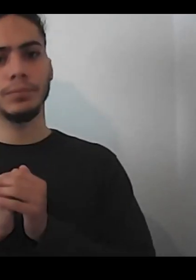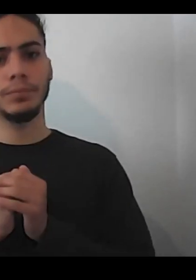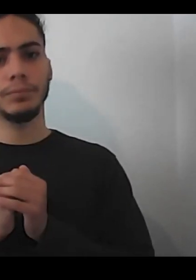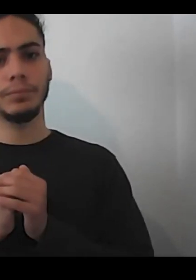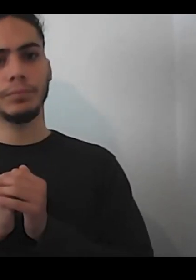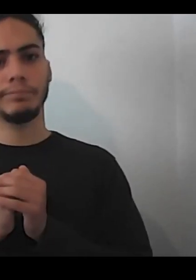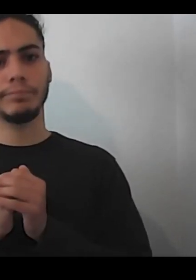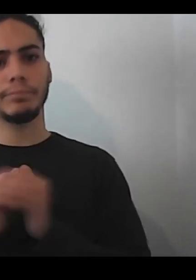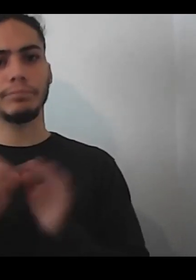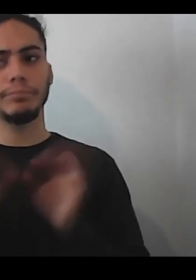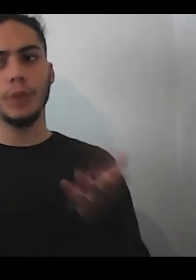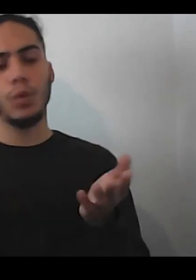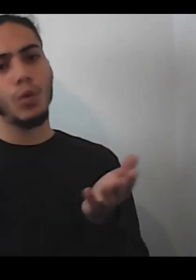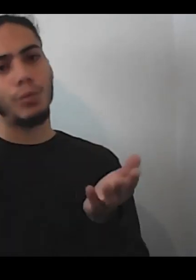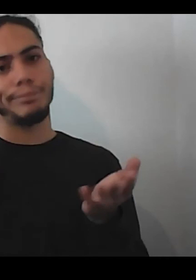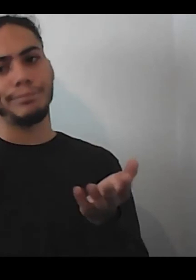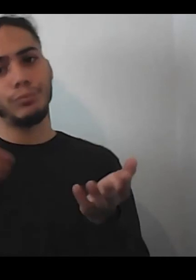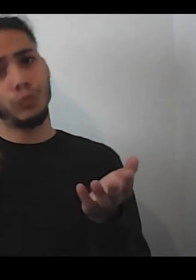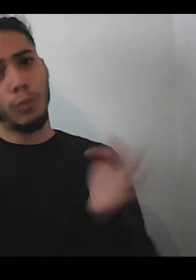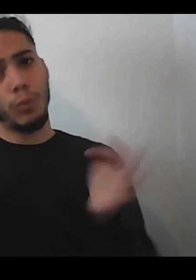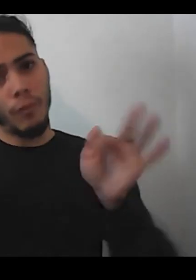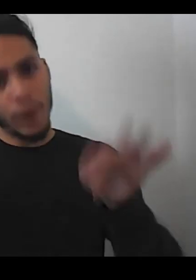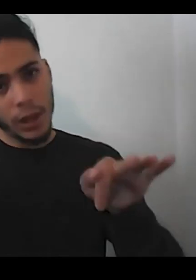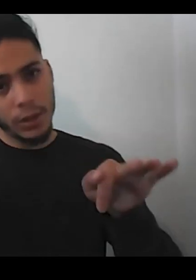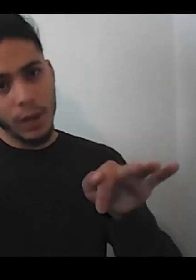Then I will conclude this meeting.